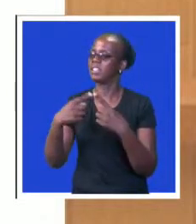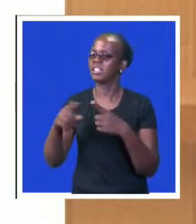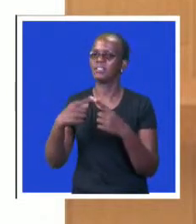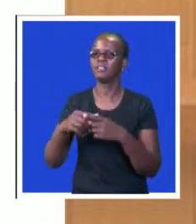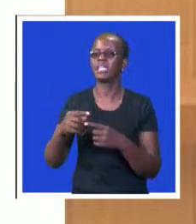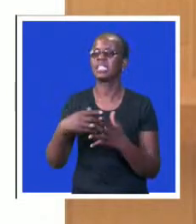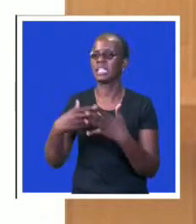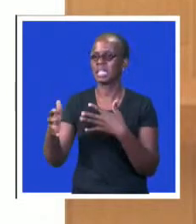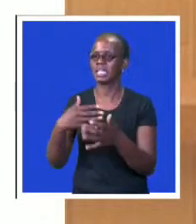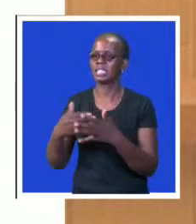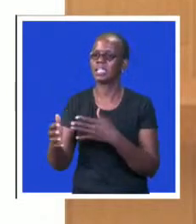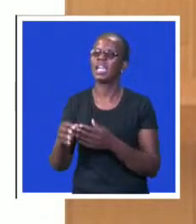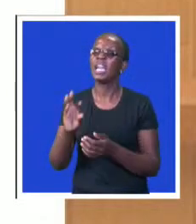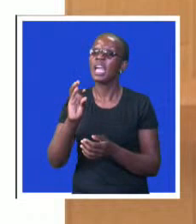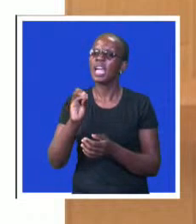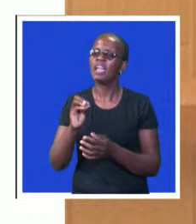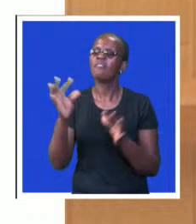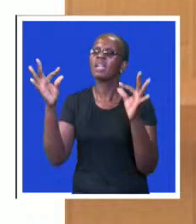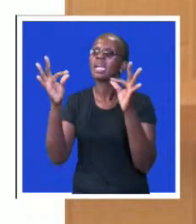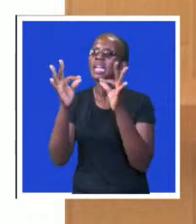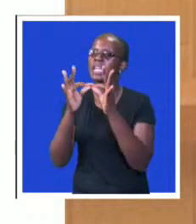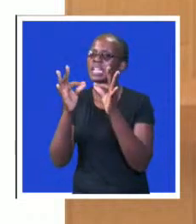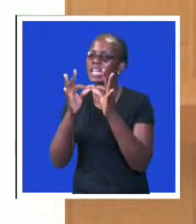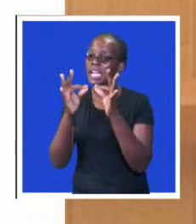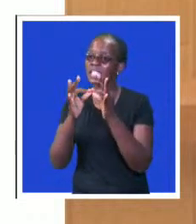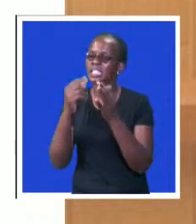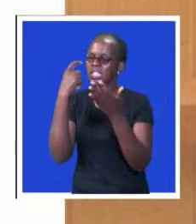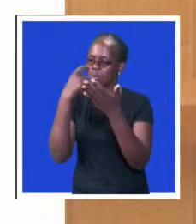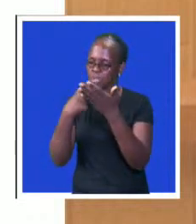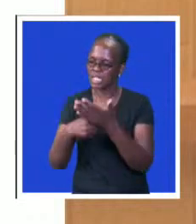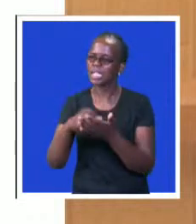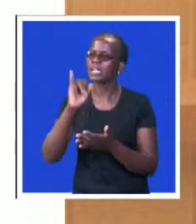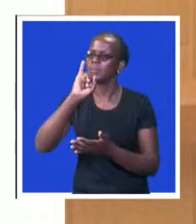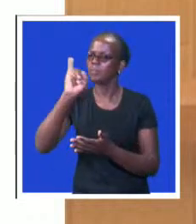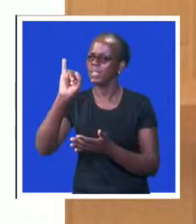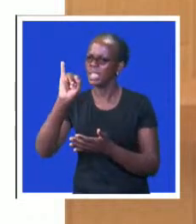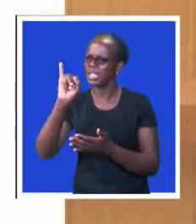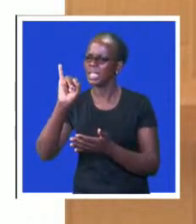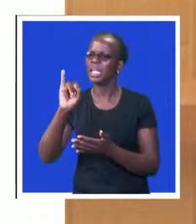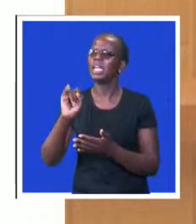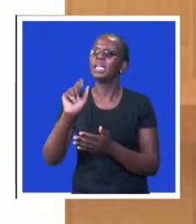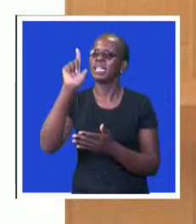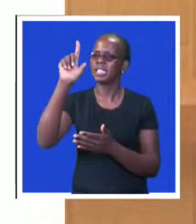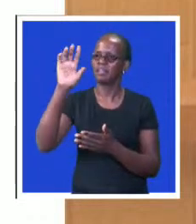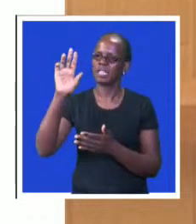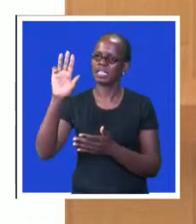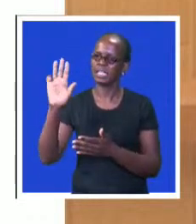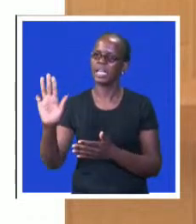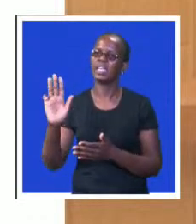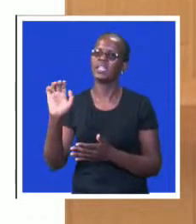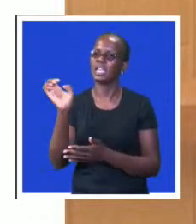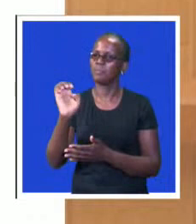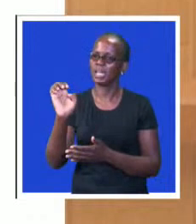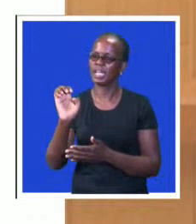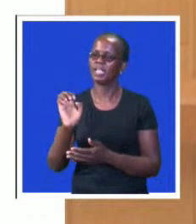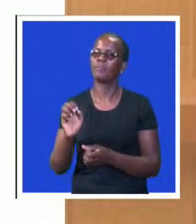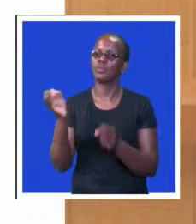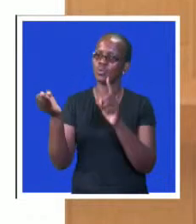rice. We are going to buy 1 packet of rice at 79 emalangeni. We have a